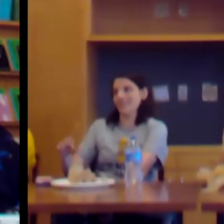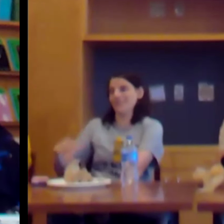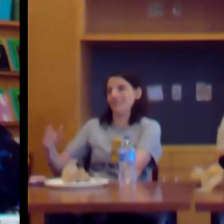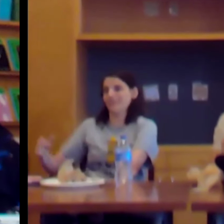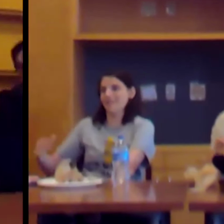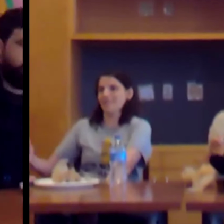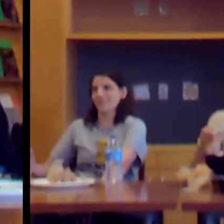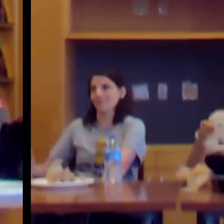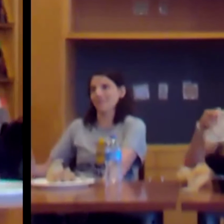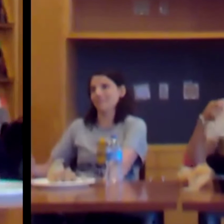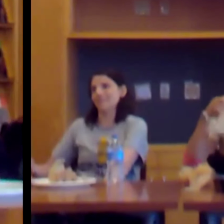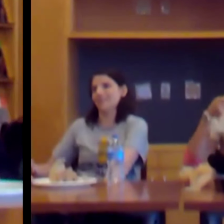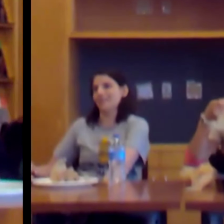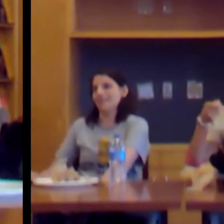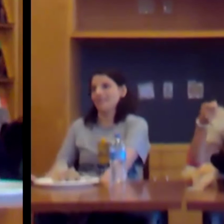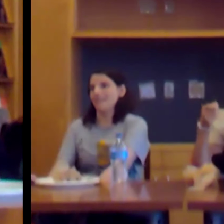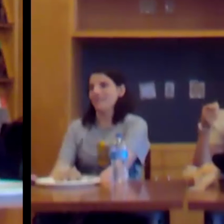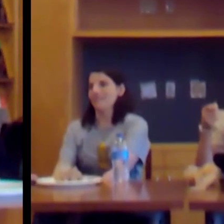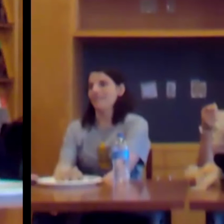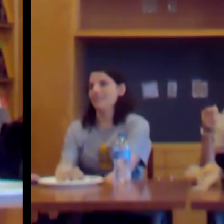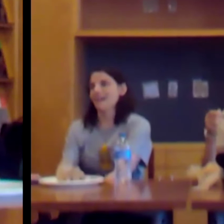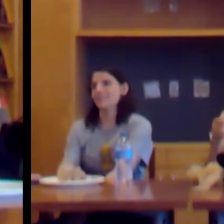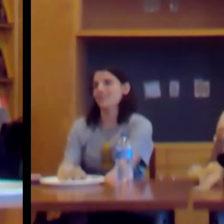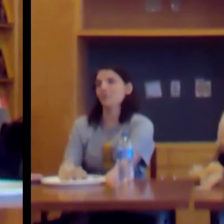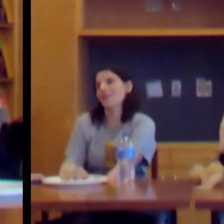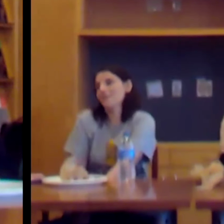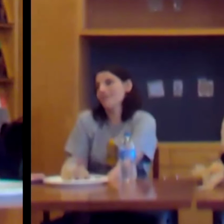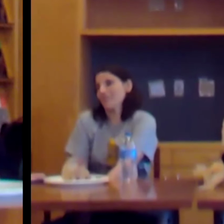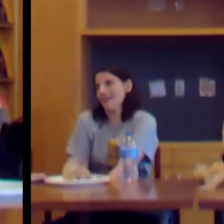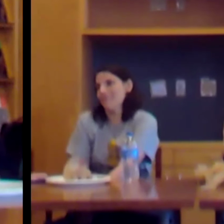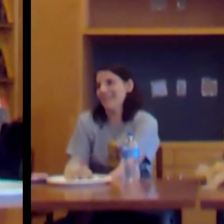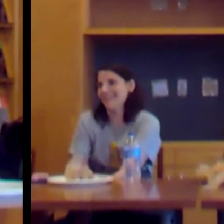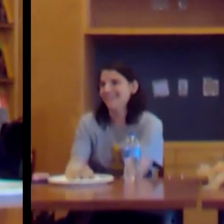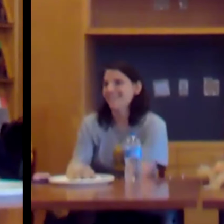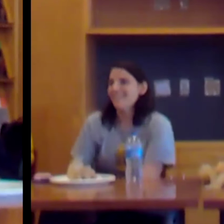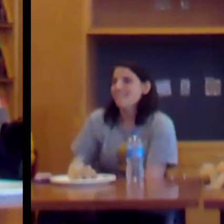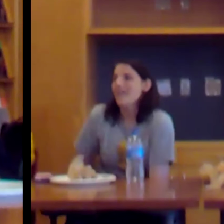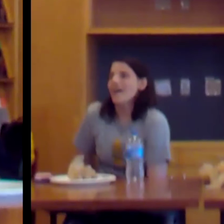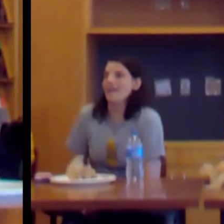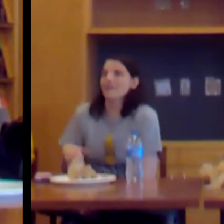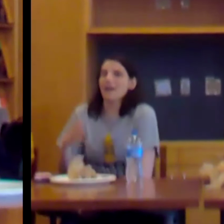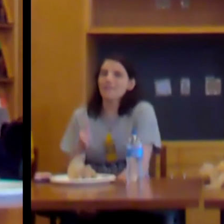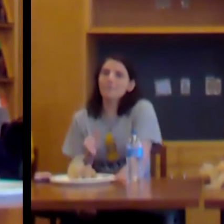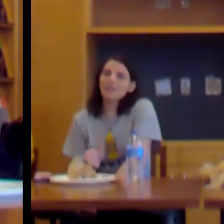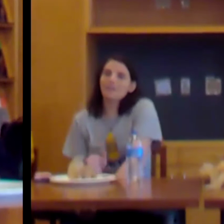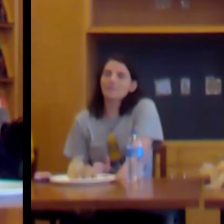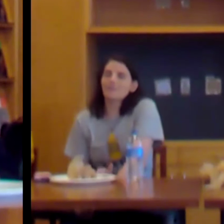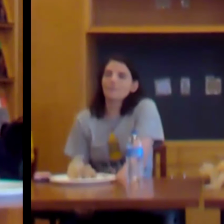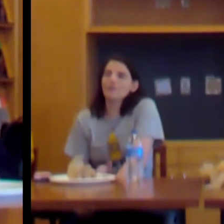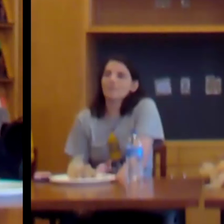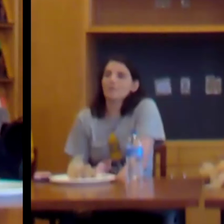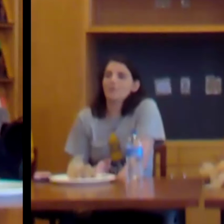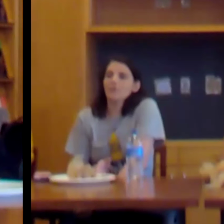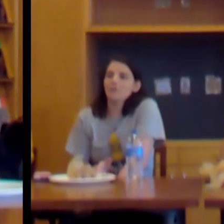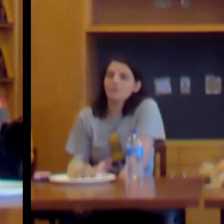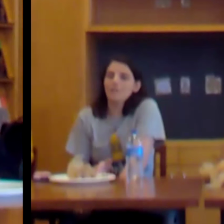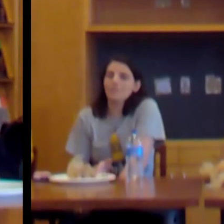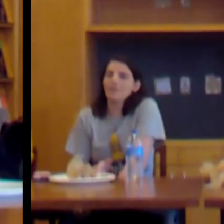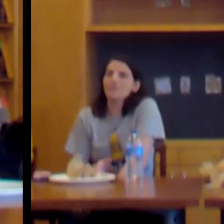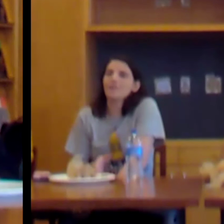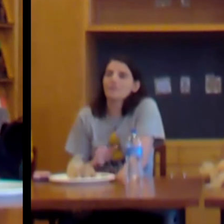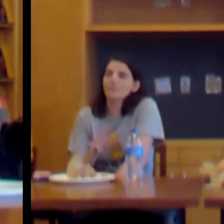like, is it necessary for every single? person to validate it. Yeah, because it will take forever, I mean. Yeah. And I see why it's necessary for me, because I'm